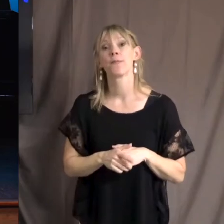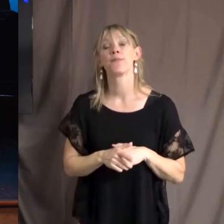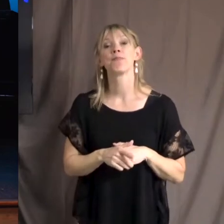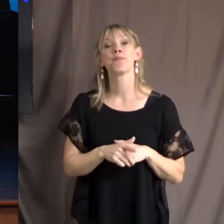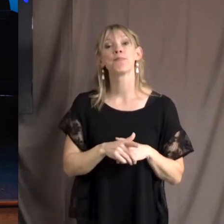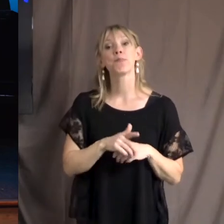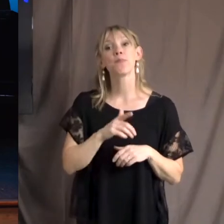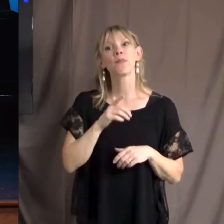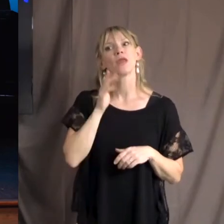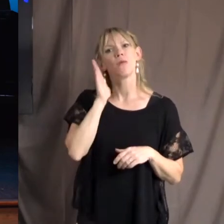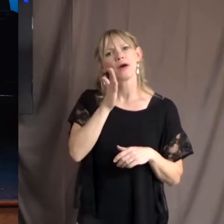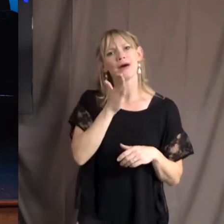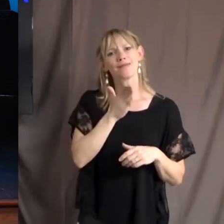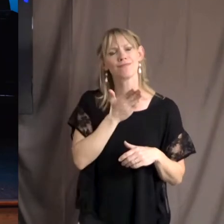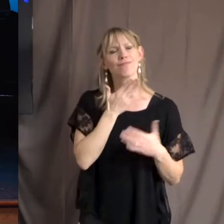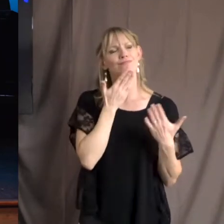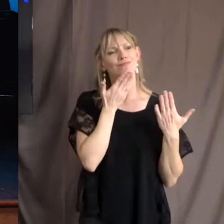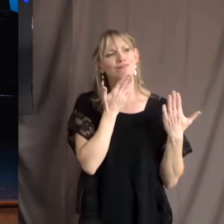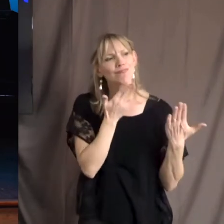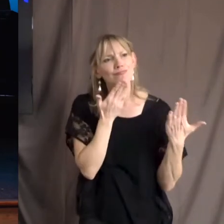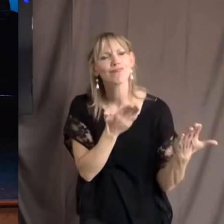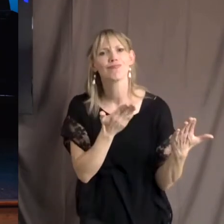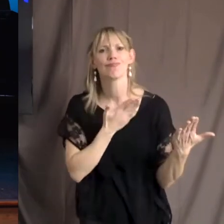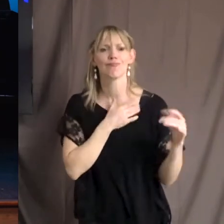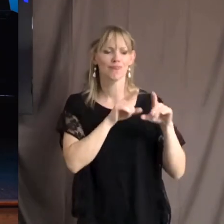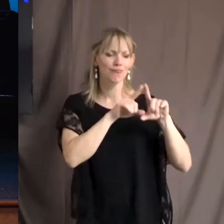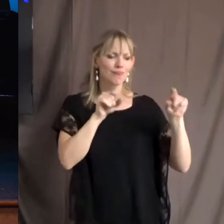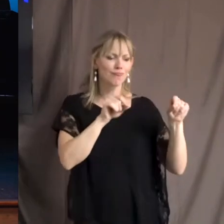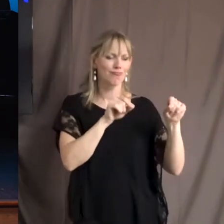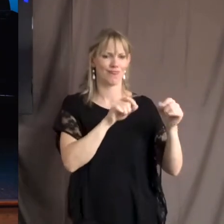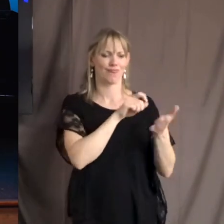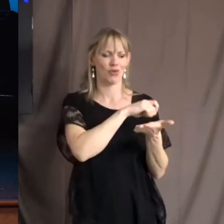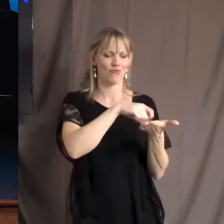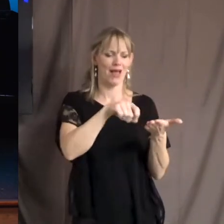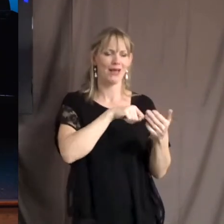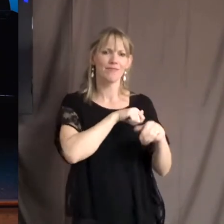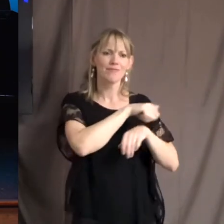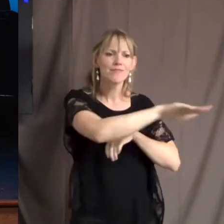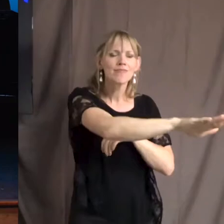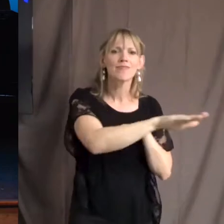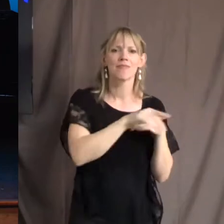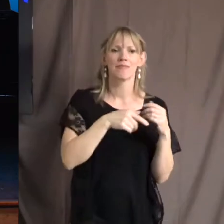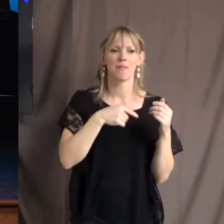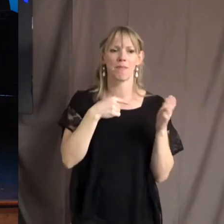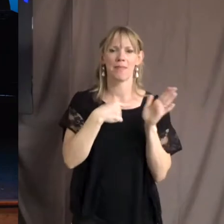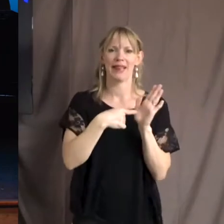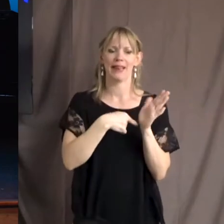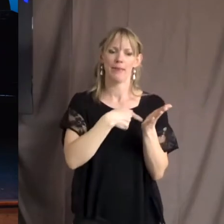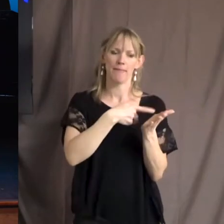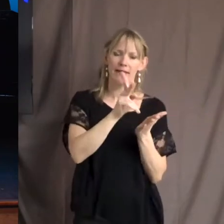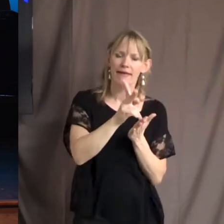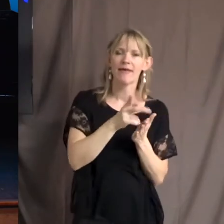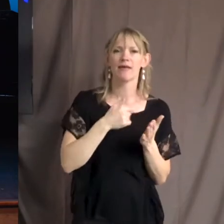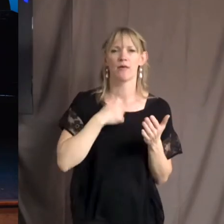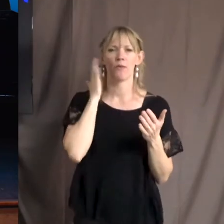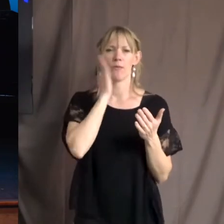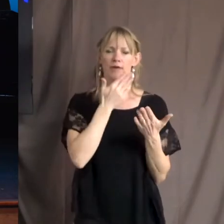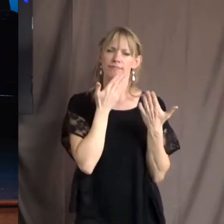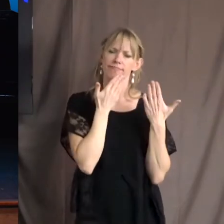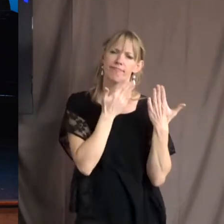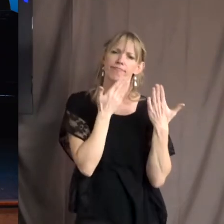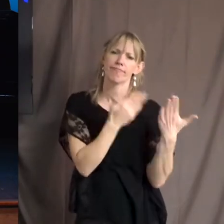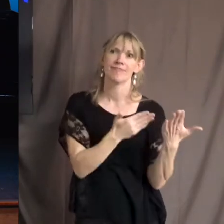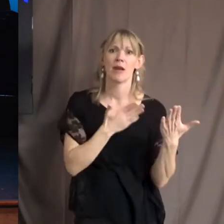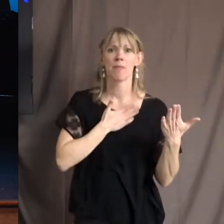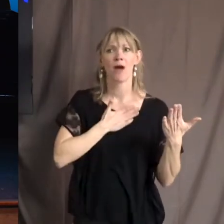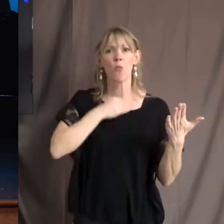express my gratitude as I send that check off or write that check or pay that bill. And I'm going to give thanks for this home